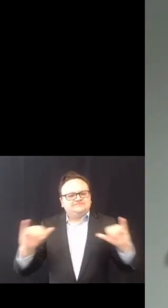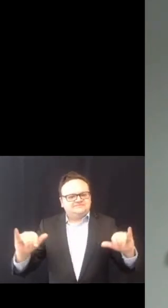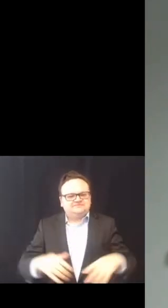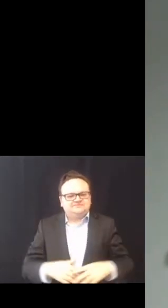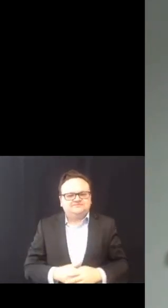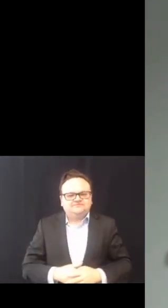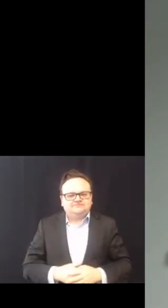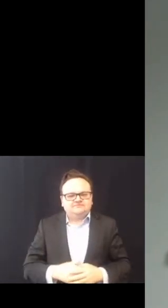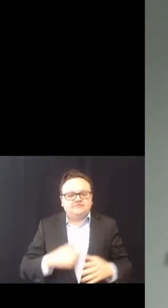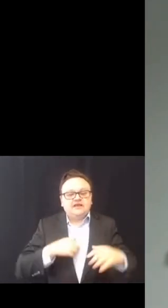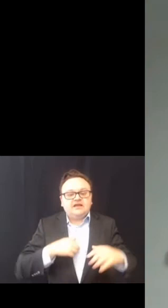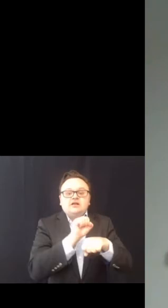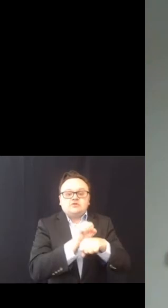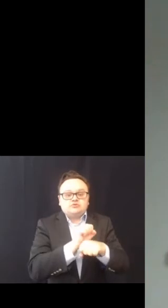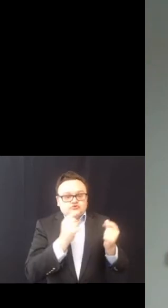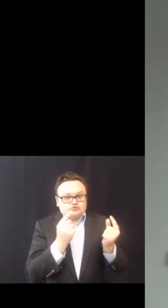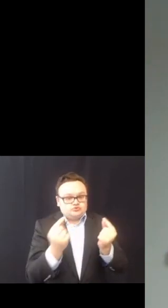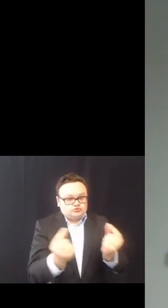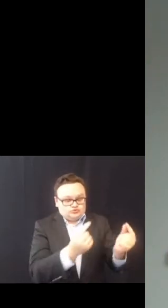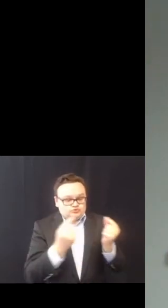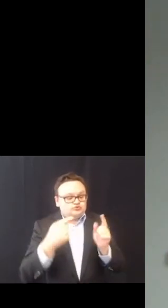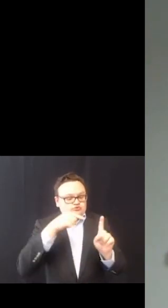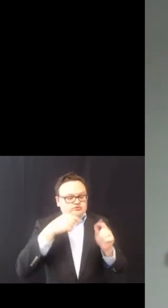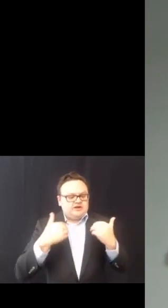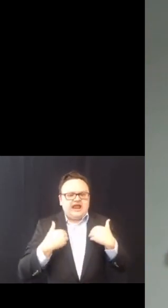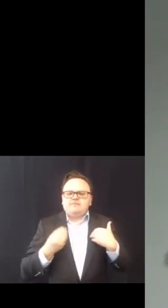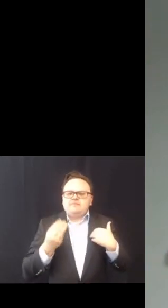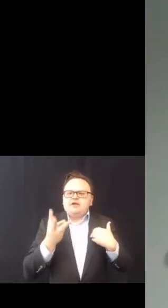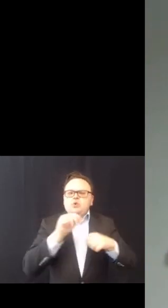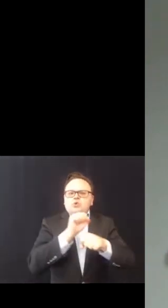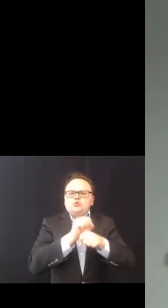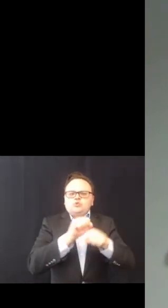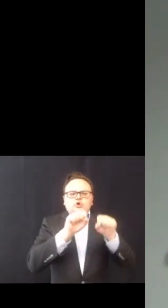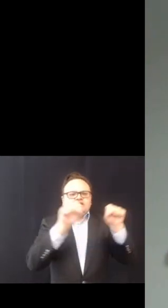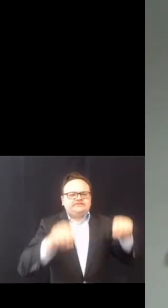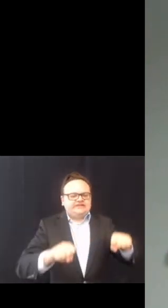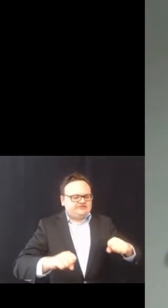at work, I have my own workstation,